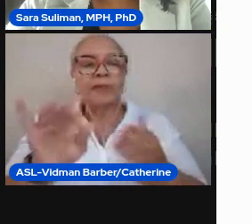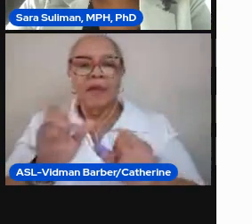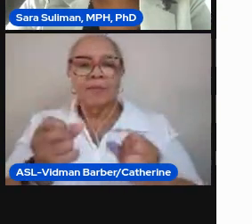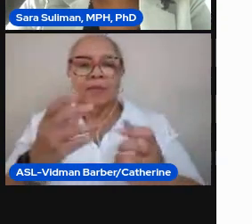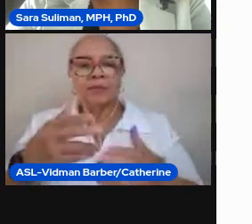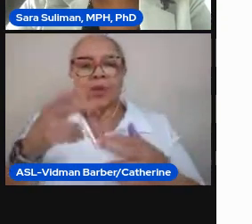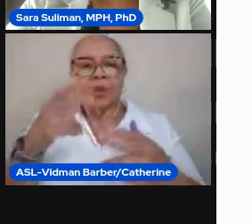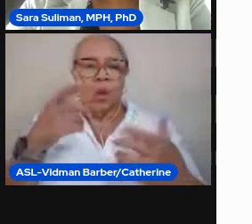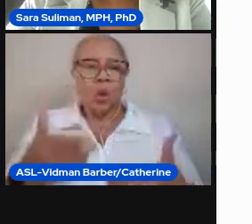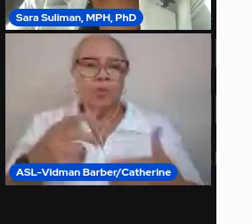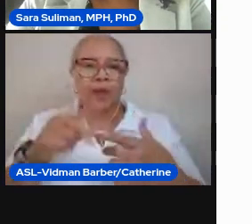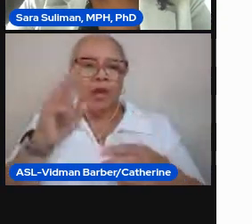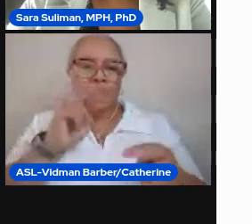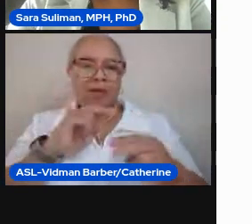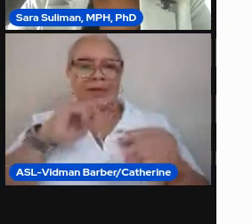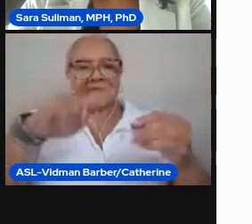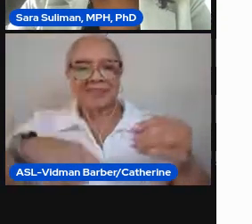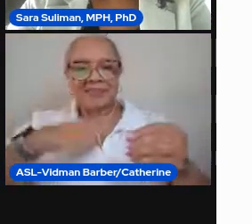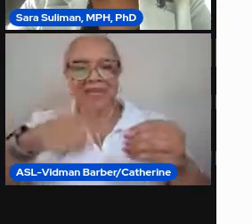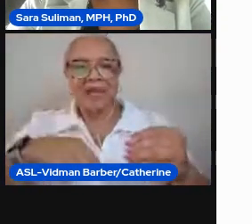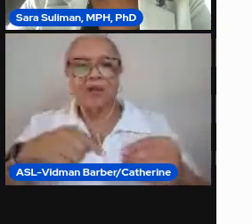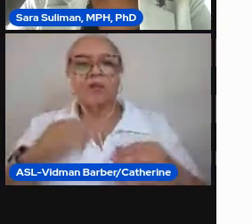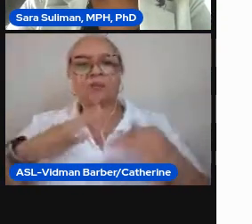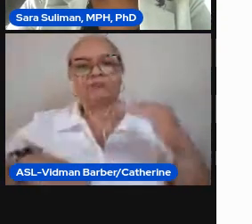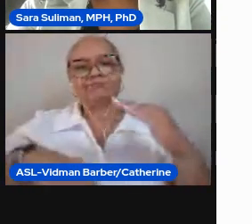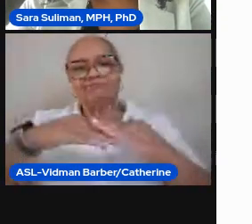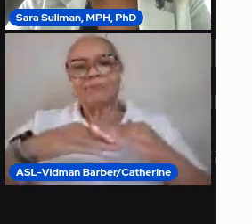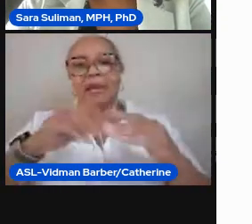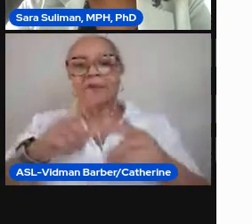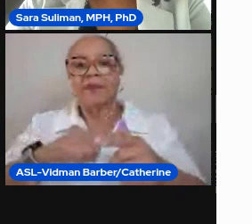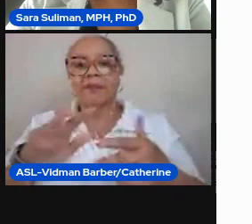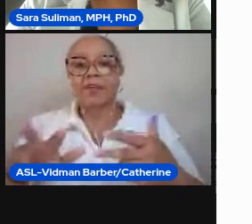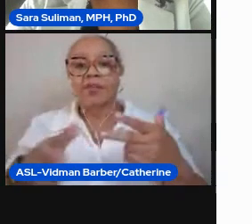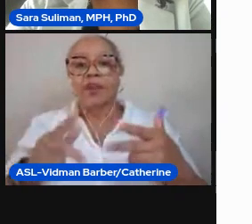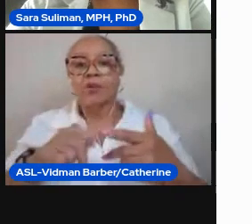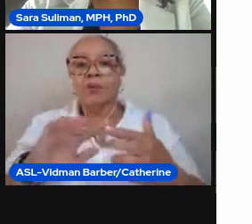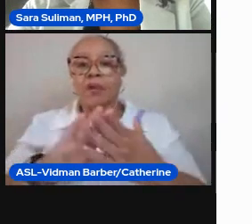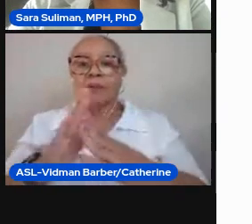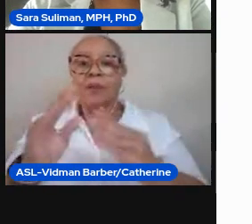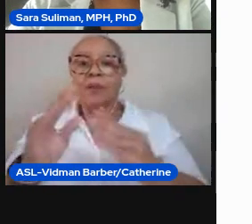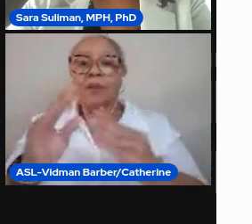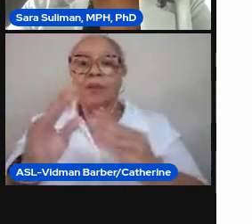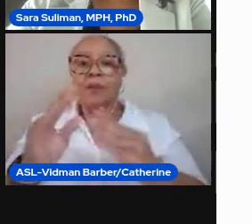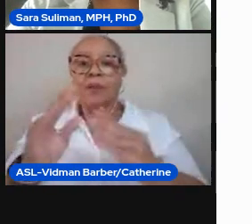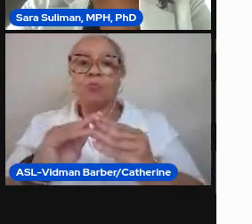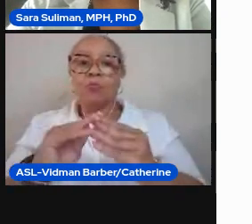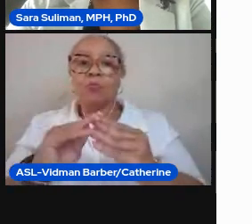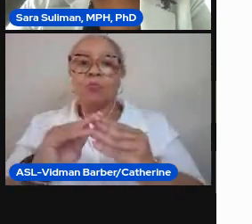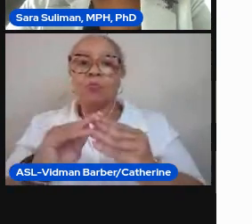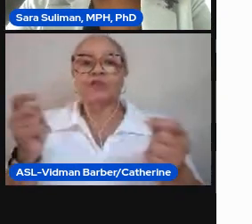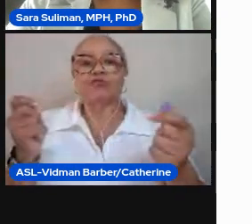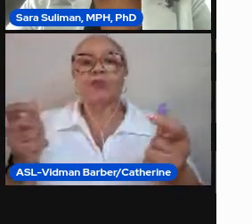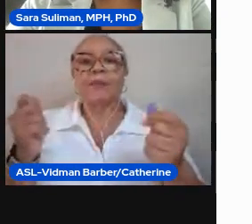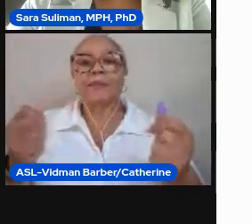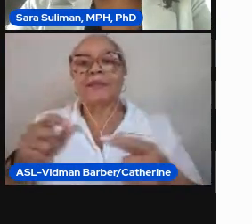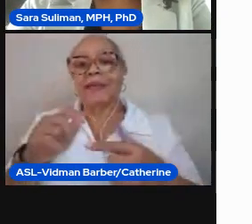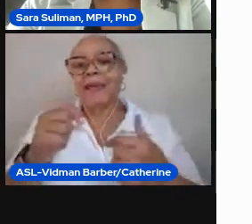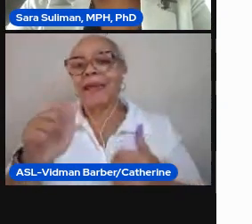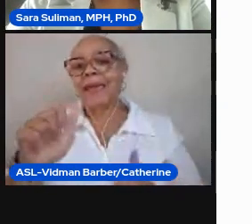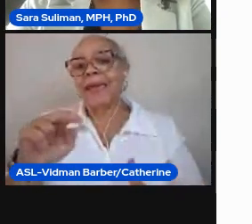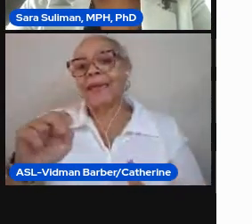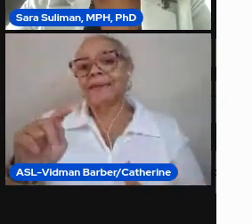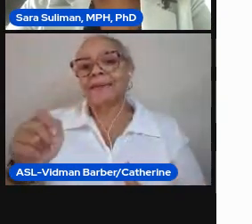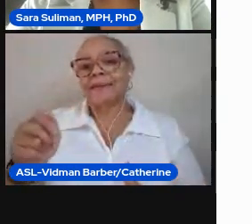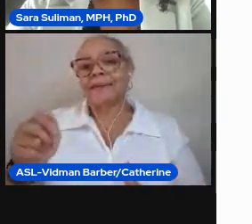looking at the cycle threshold. And then the third category, which we're becoming a lot more familiar with now, are rapid antigen tests, which are meant